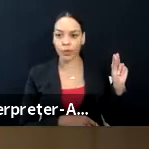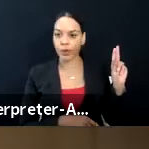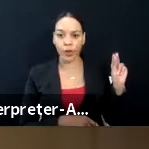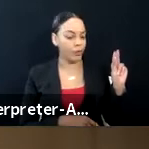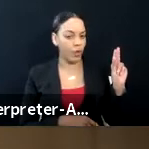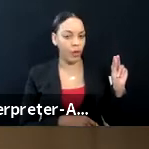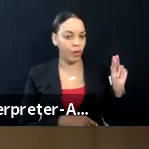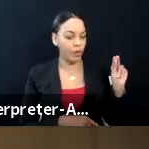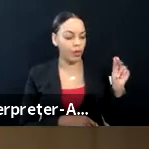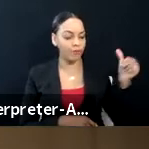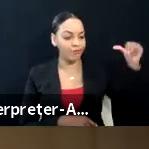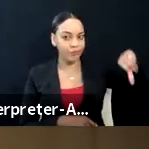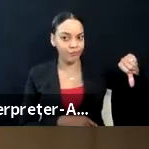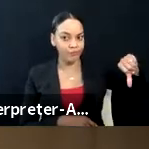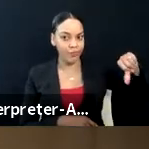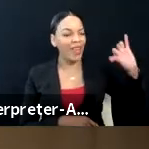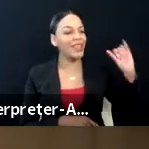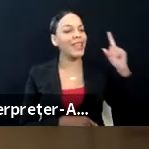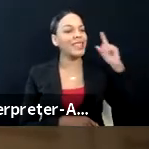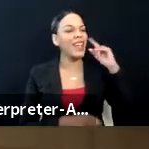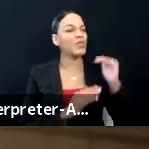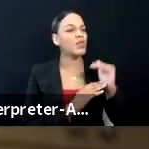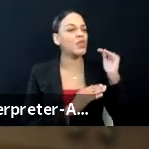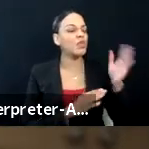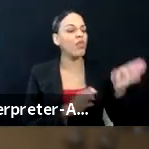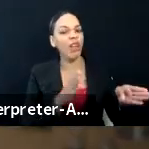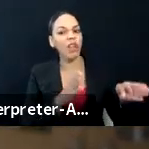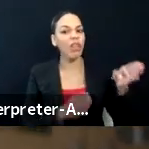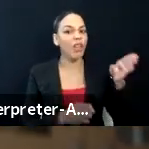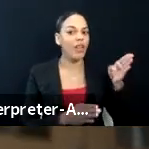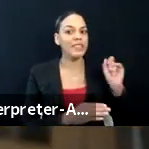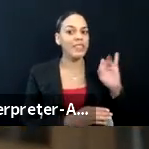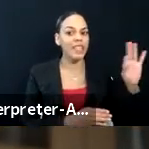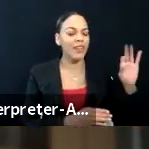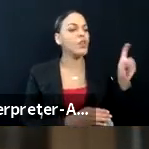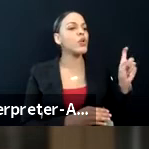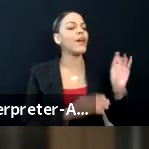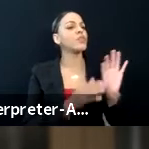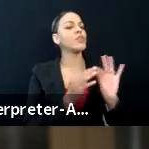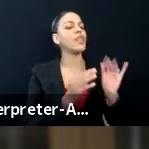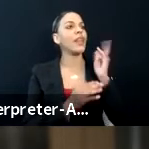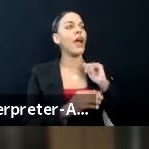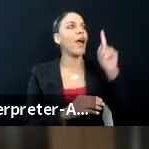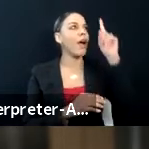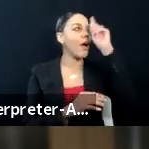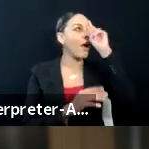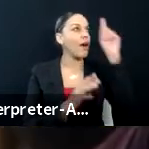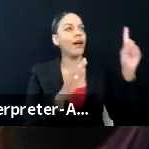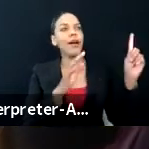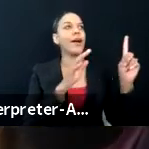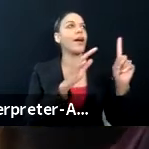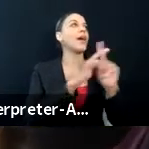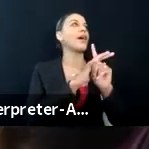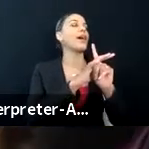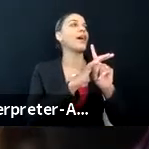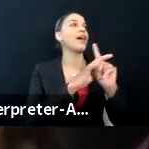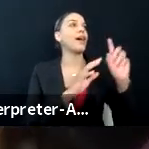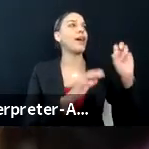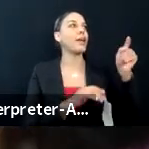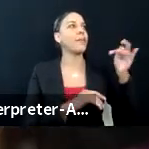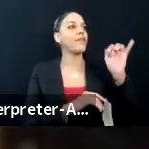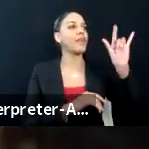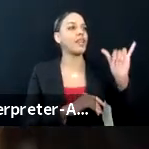Yuck. That sounds too stiff. You gotta say it like you had an aha moment, an epiphany. What's an